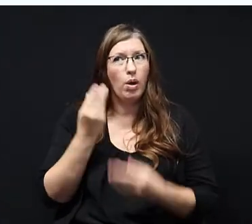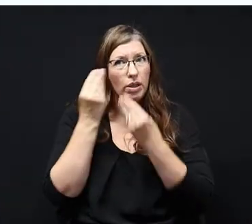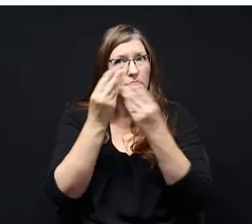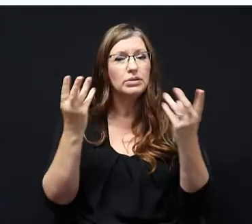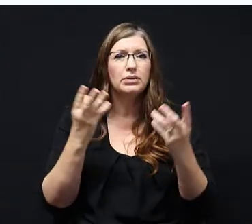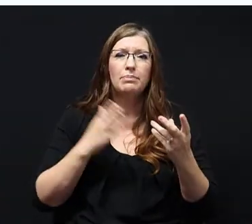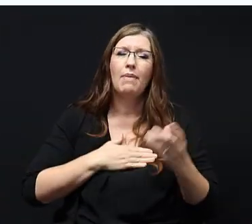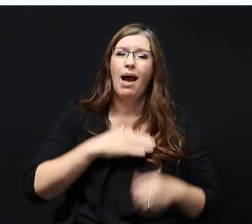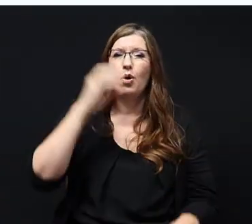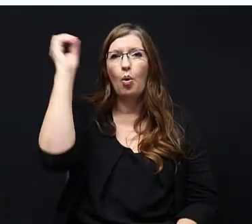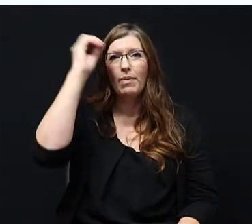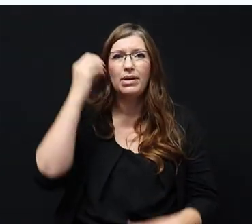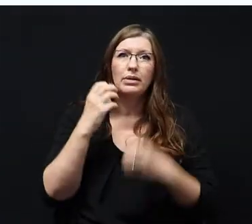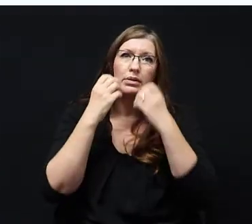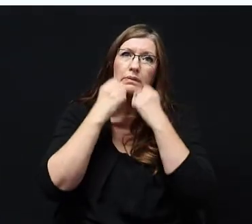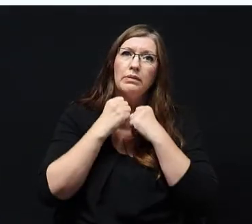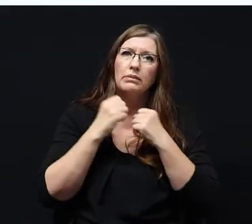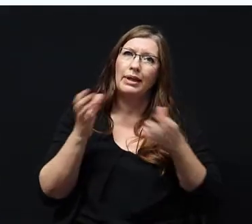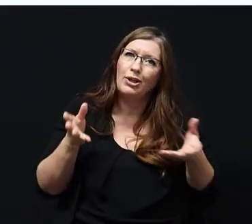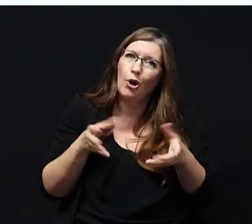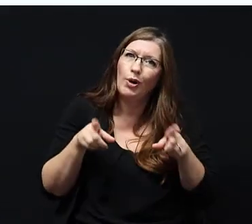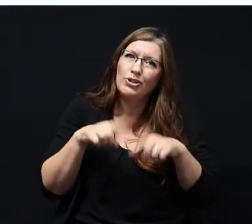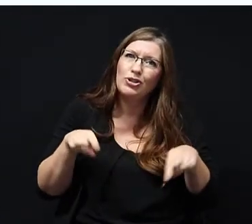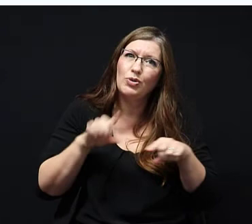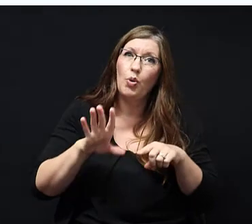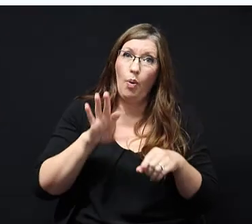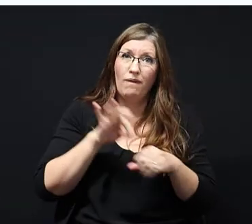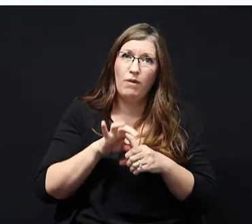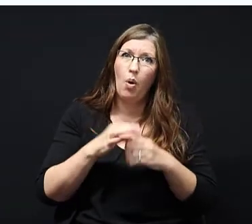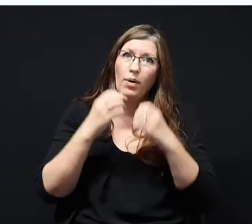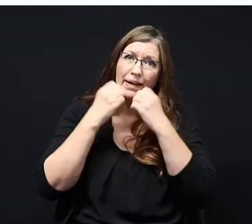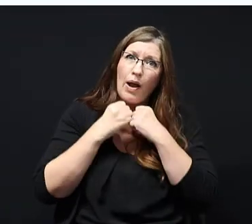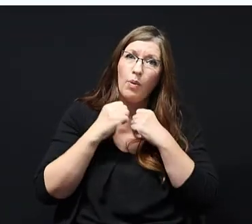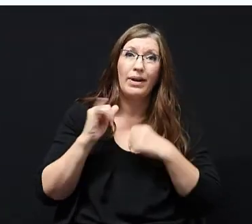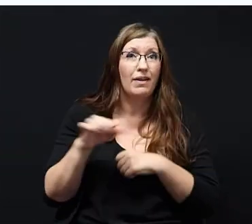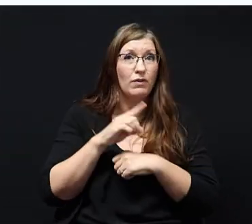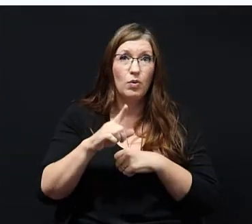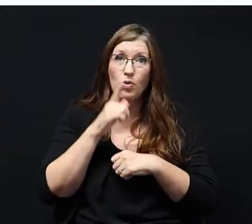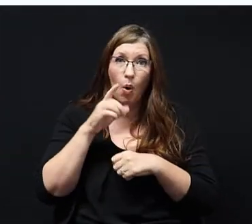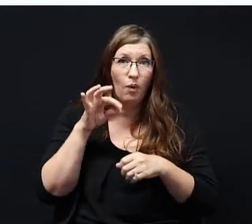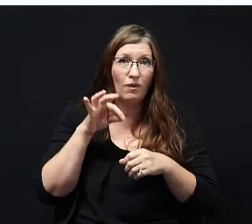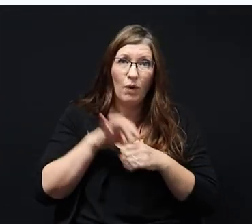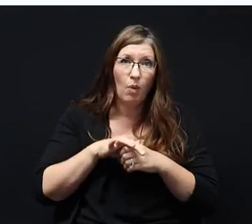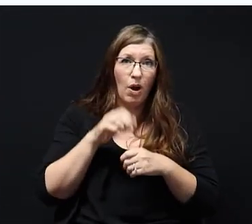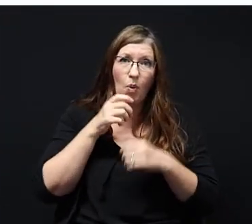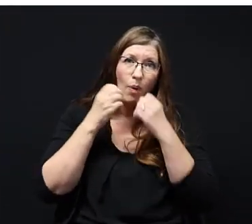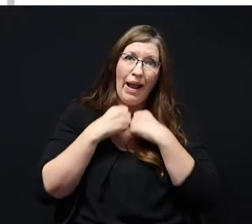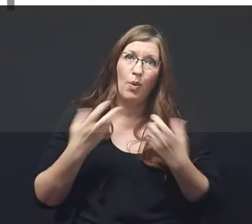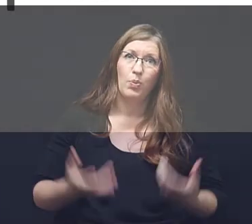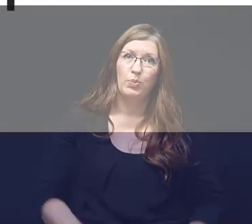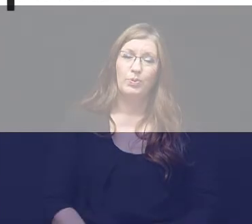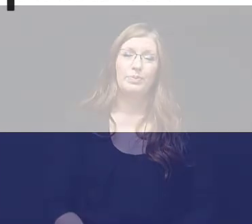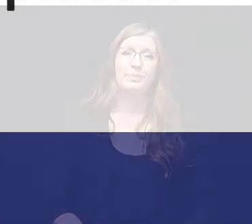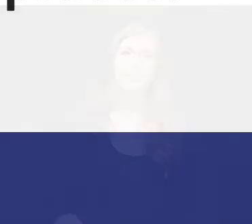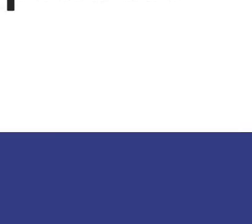heard, for my opinions to matter. So I encourage everyone, your vote does count. If you don't vote, it won't.